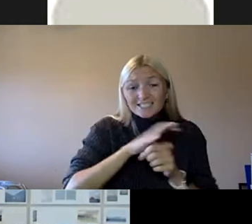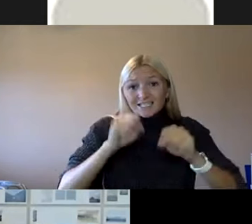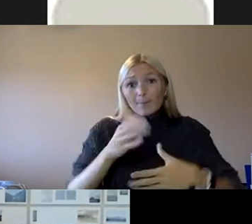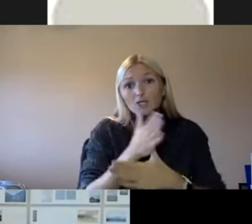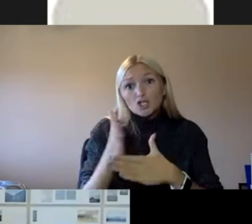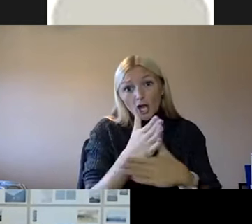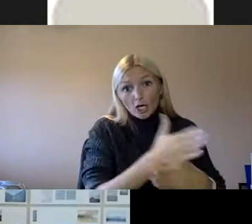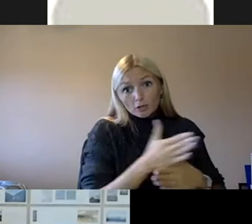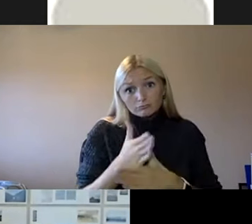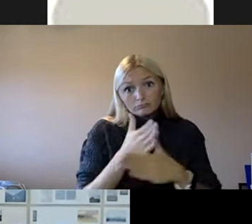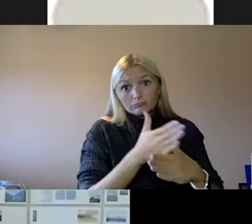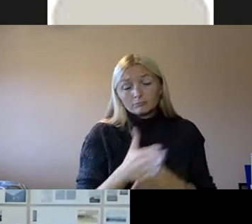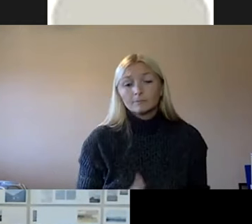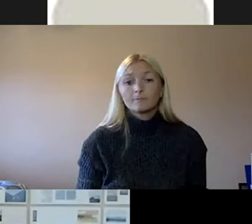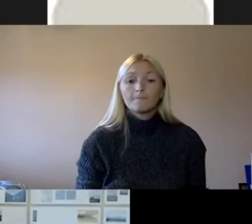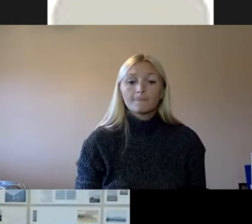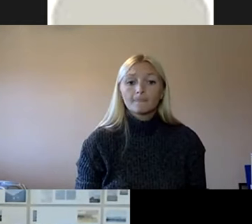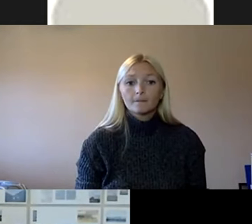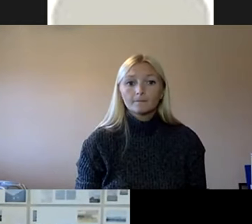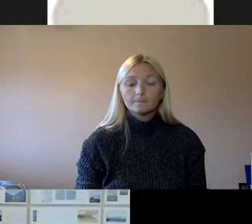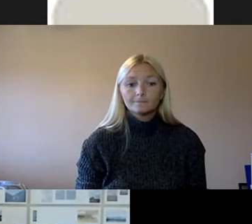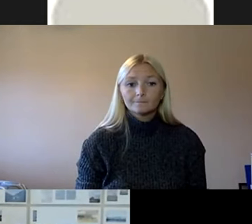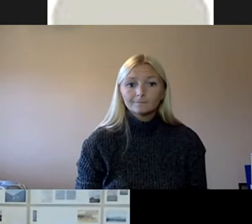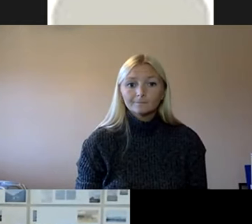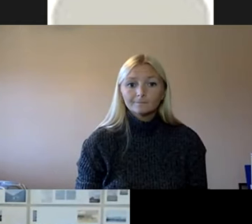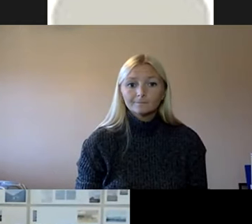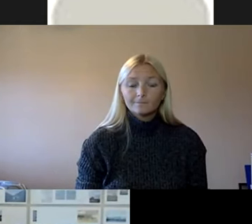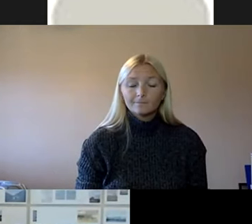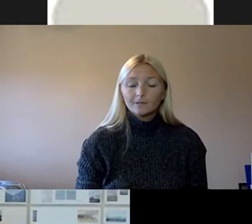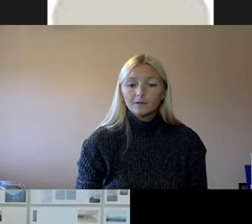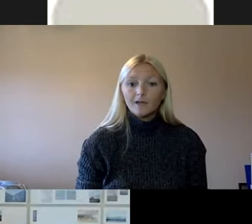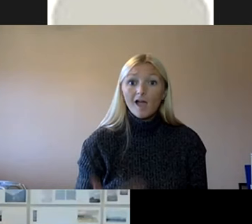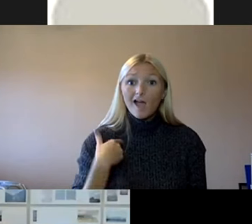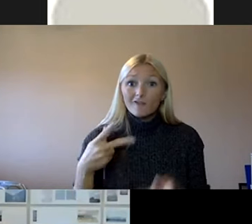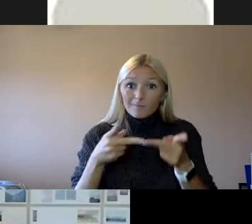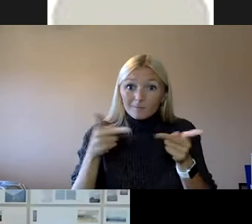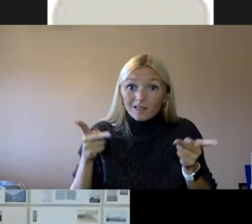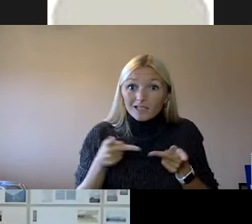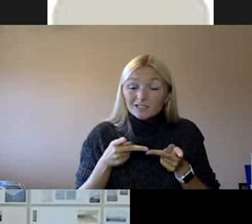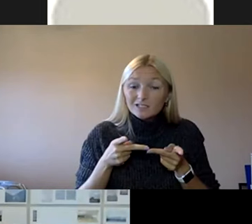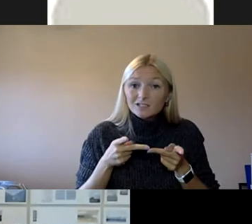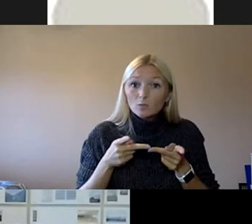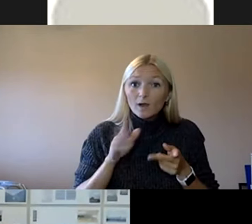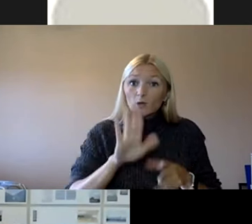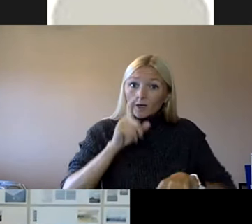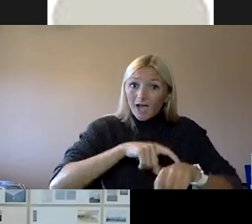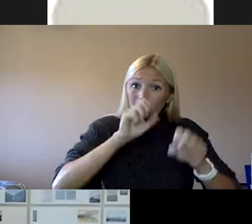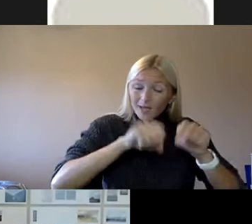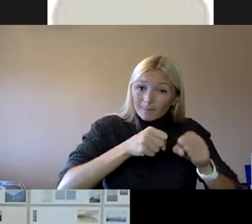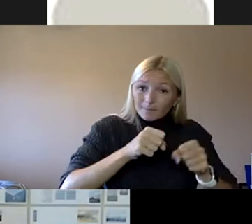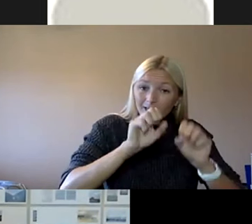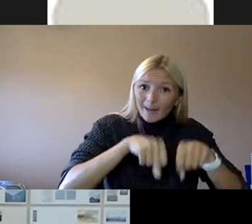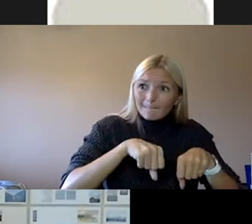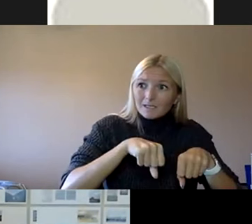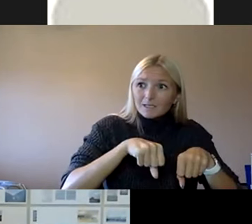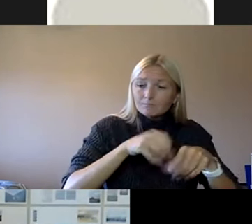are places where you break up time. And I believe in the